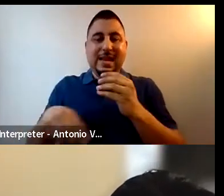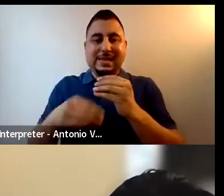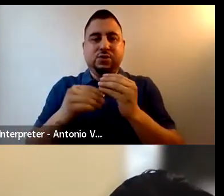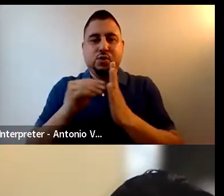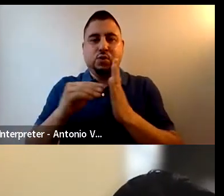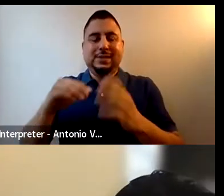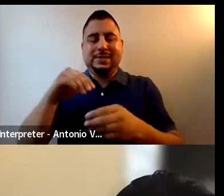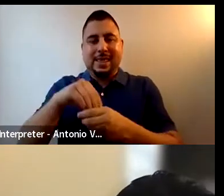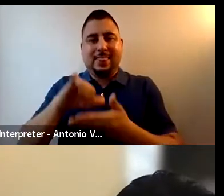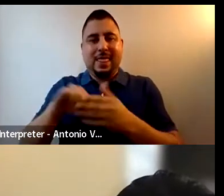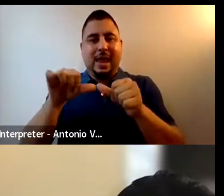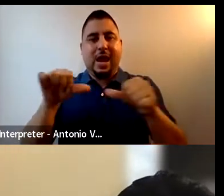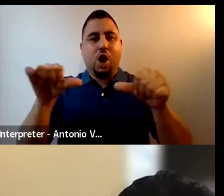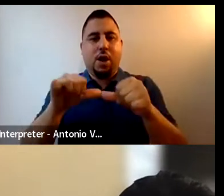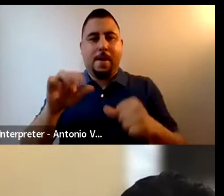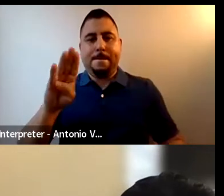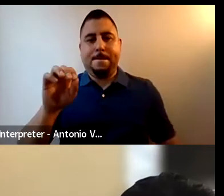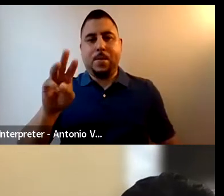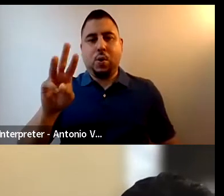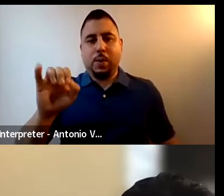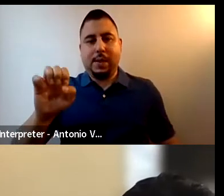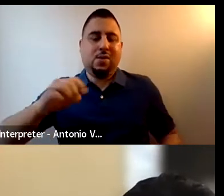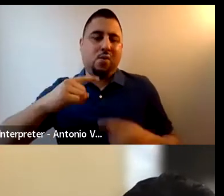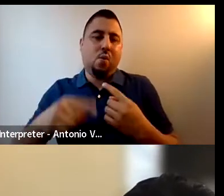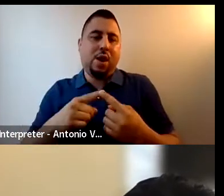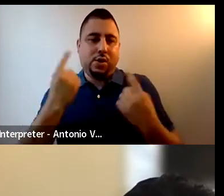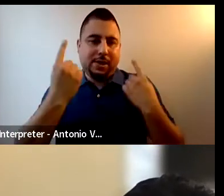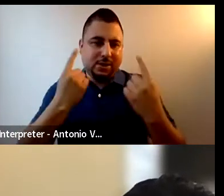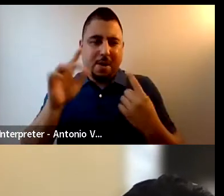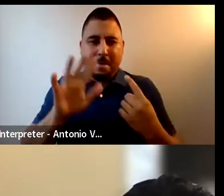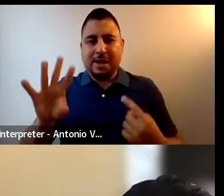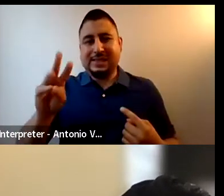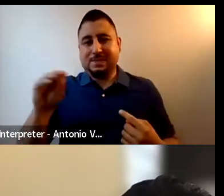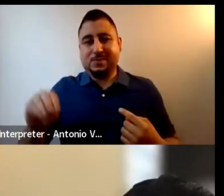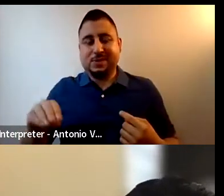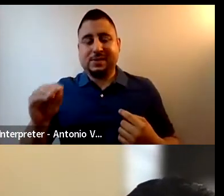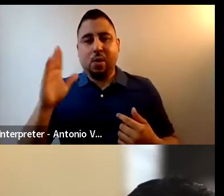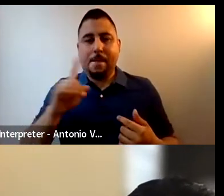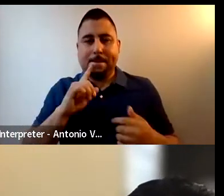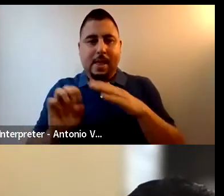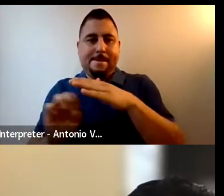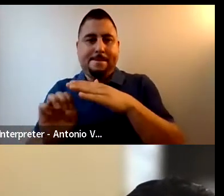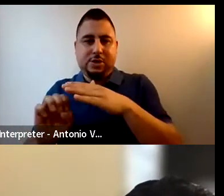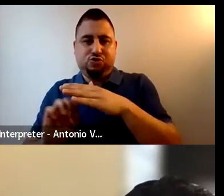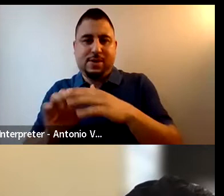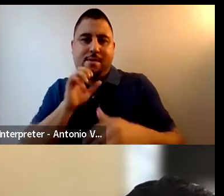students within that area of Bowie. When you consider that those students, about 60% of them will be elementary